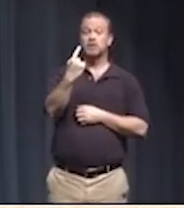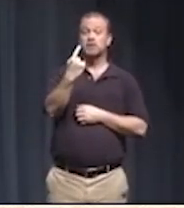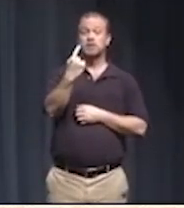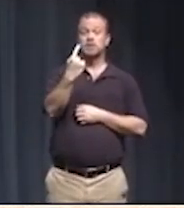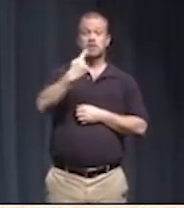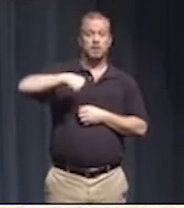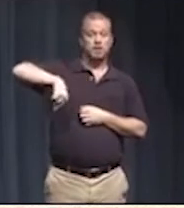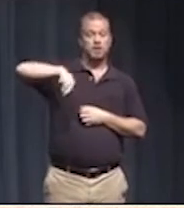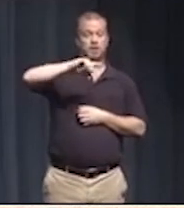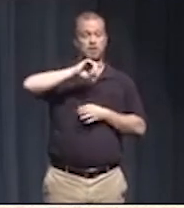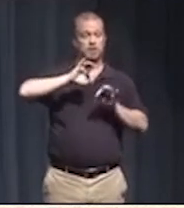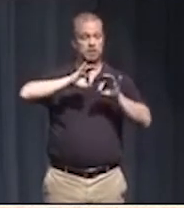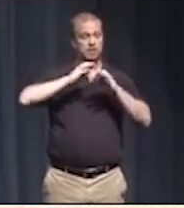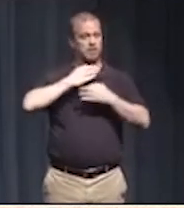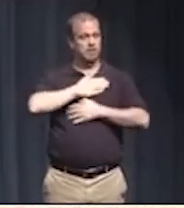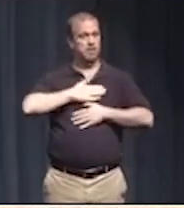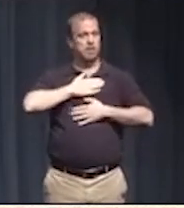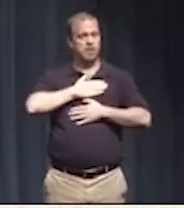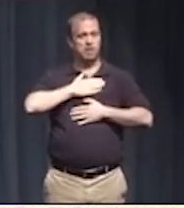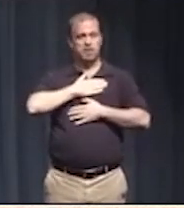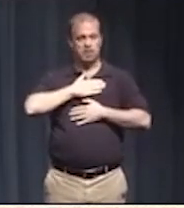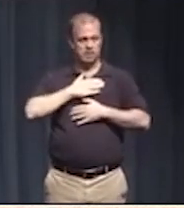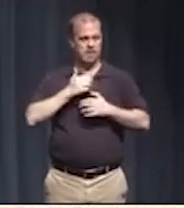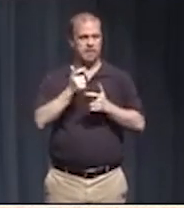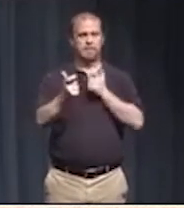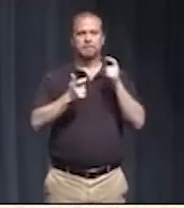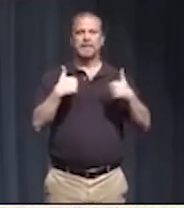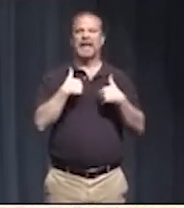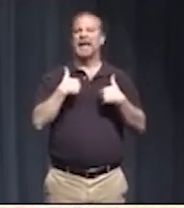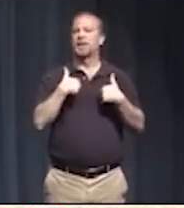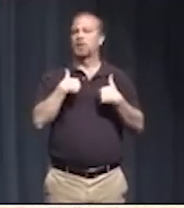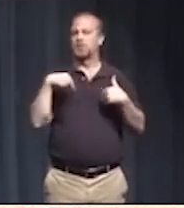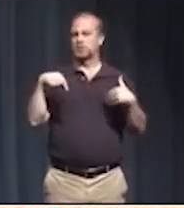our family really enjoys being around animals, big animals too.